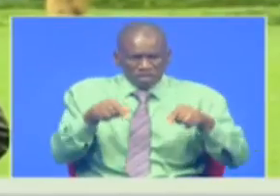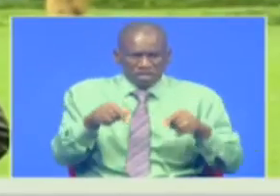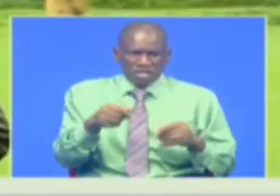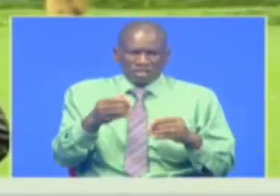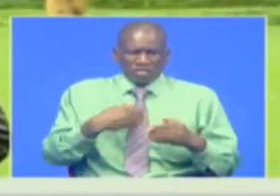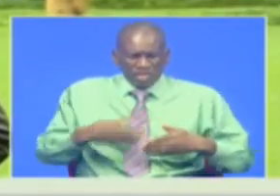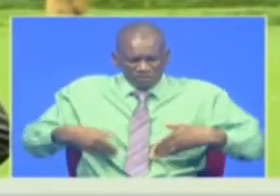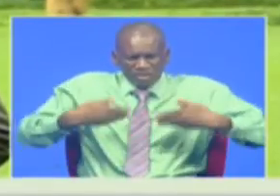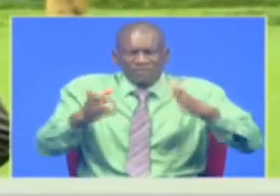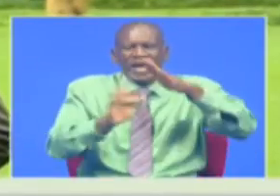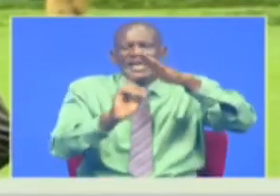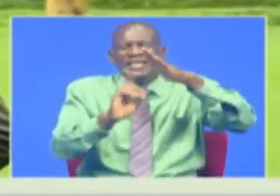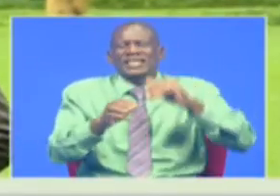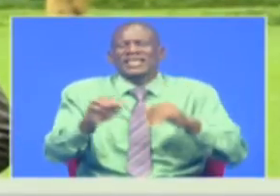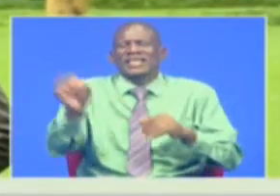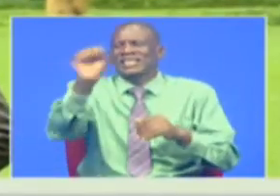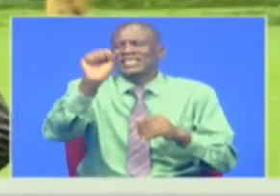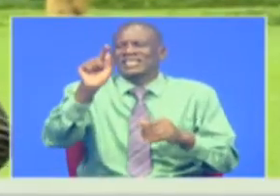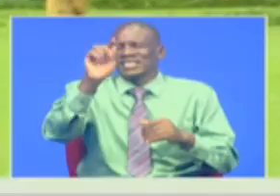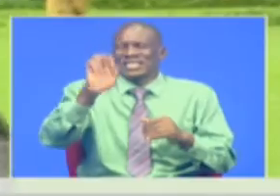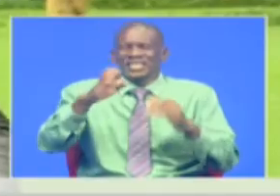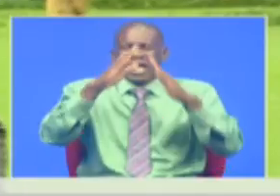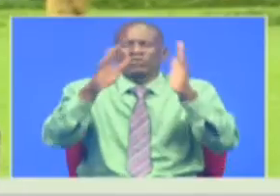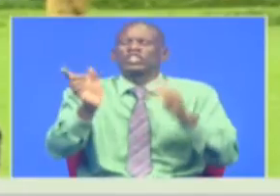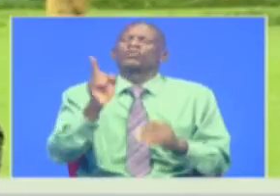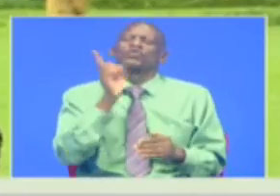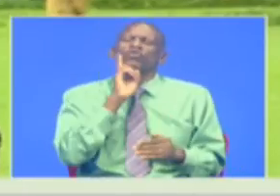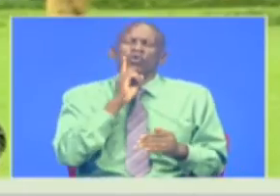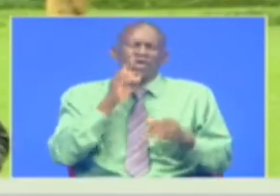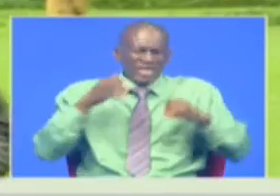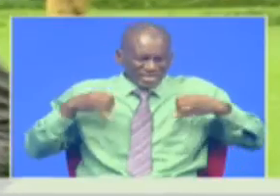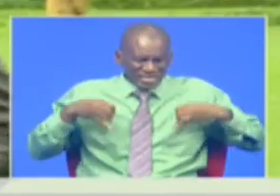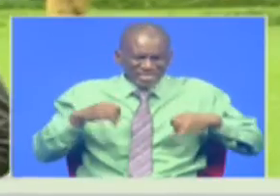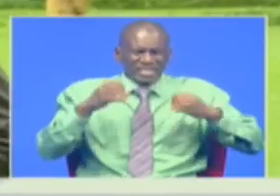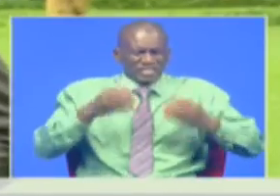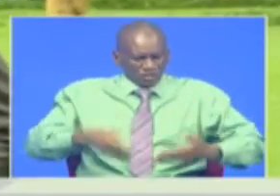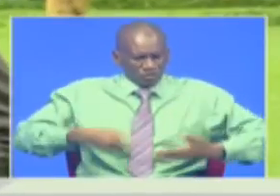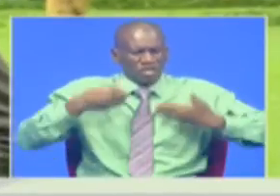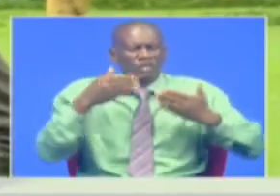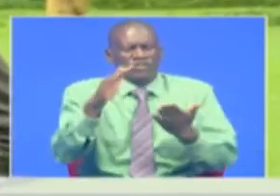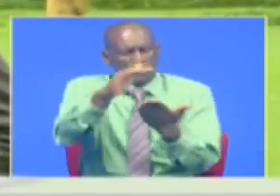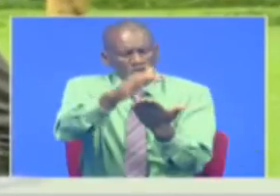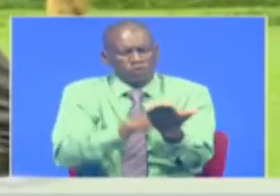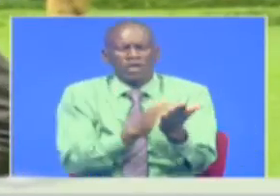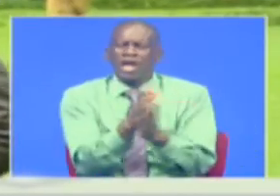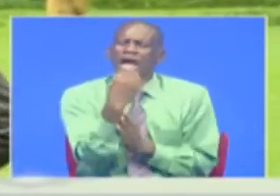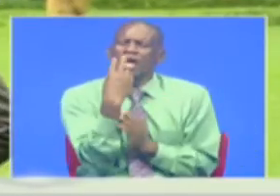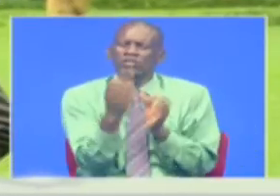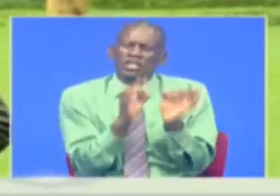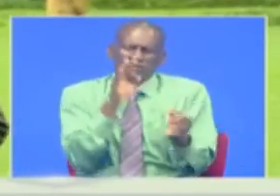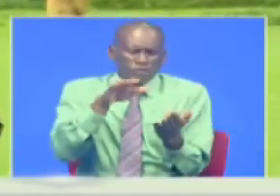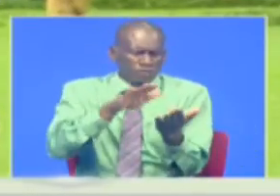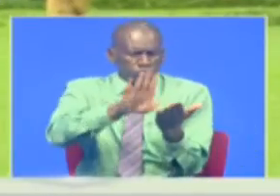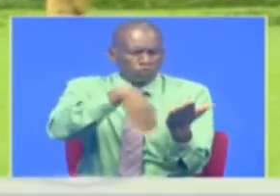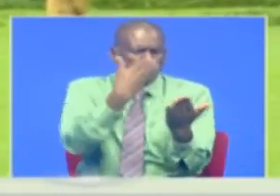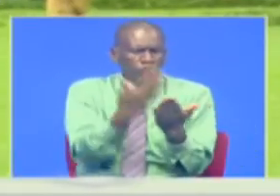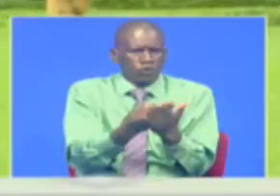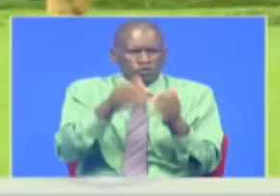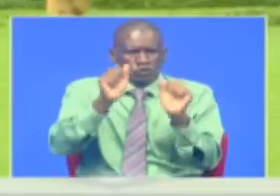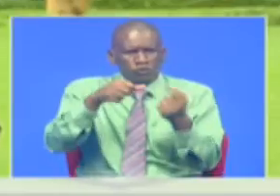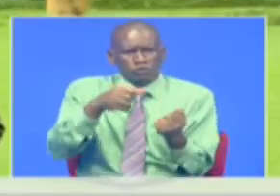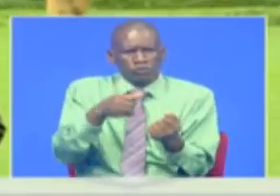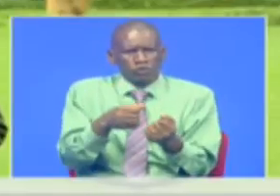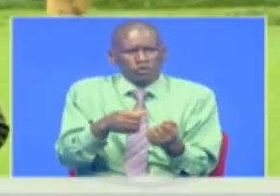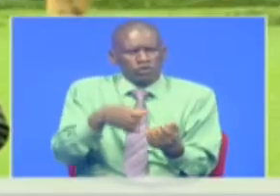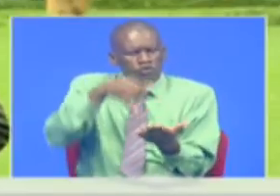a date at State House Nairobi tomorrow morning in an effort to hand over their report and probably see whether their recommendations will be factored